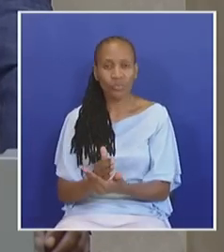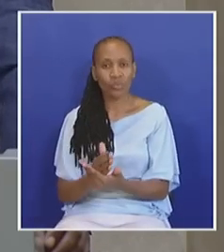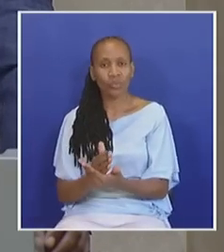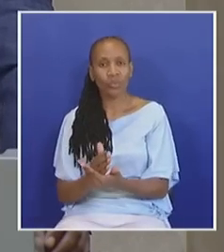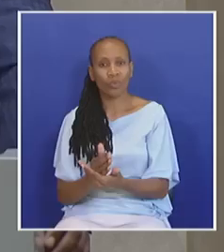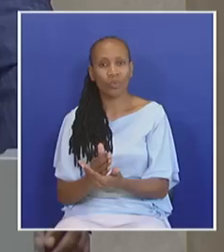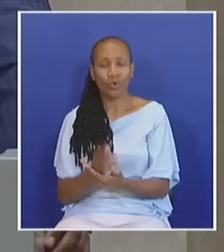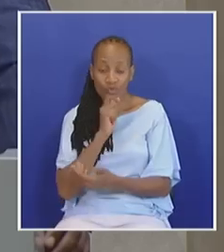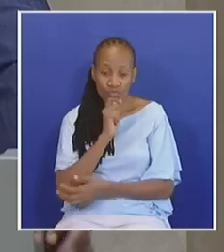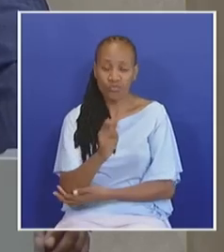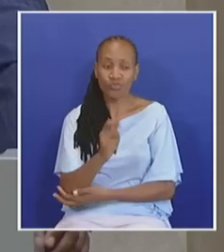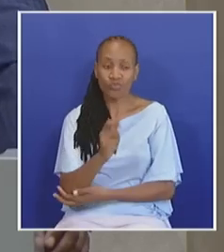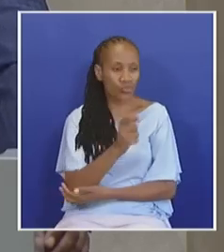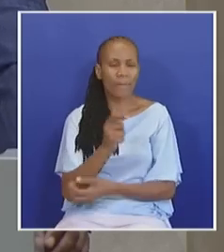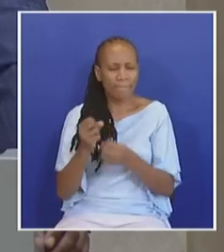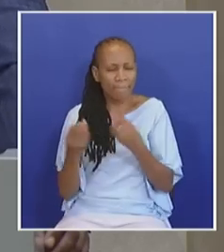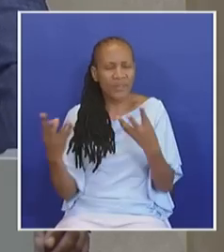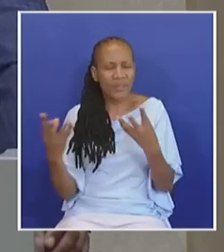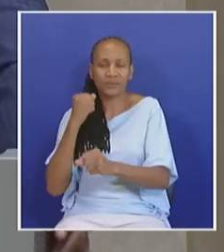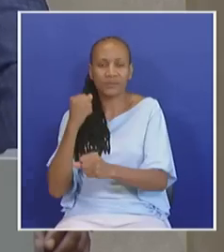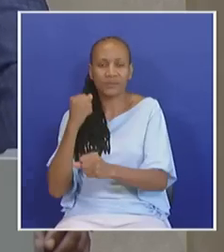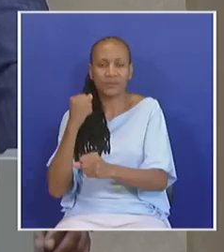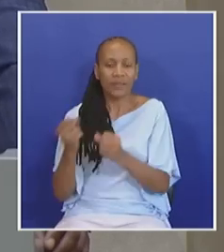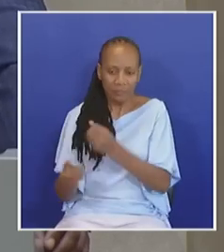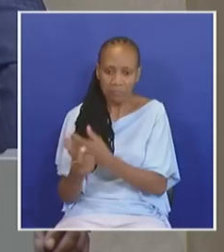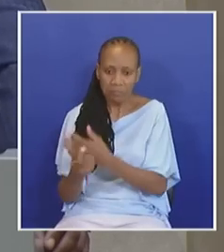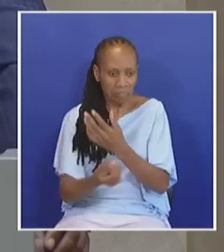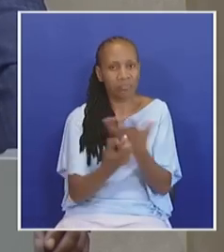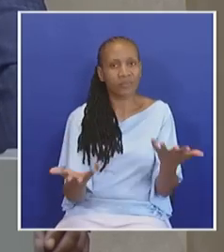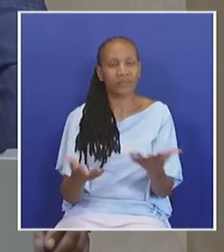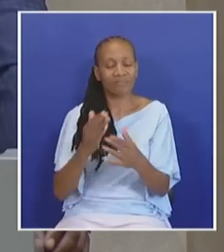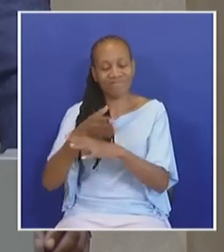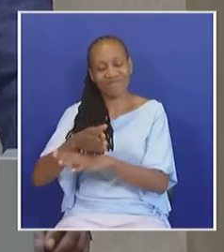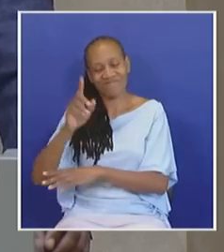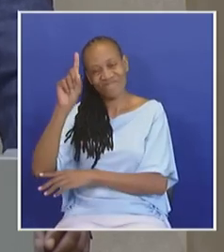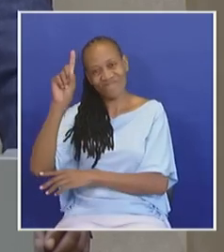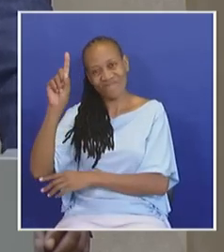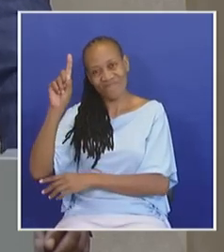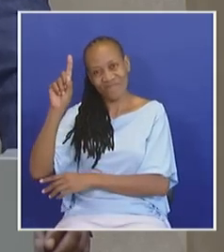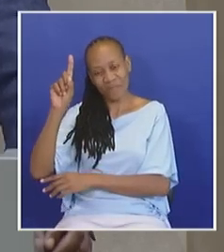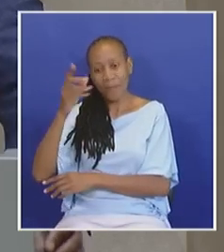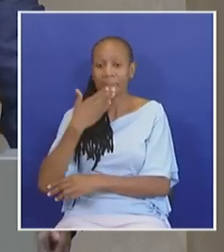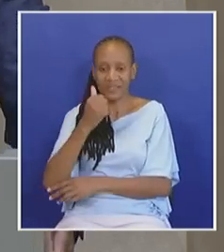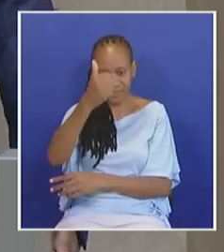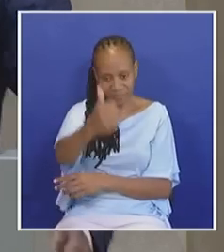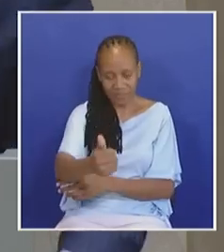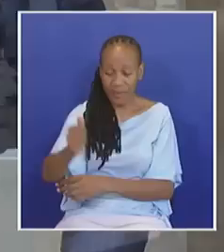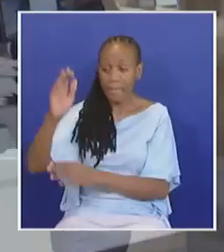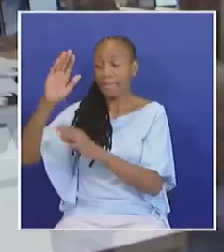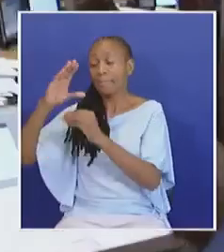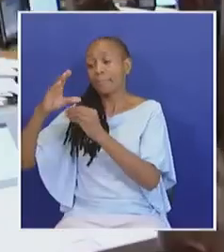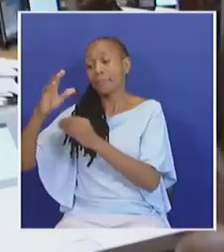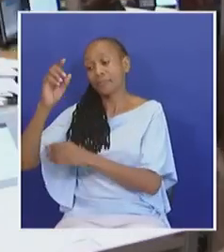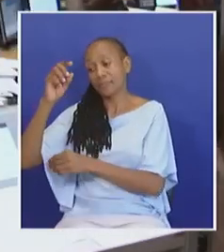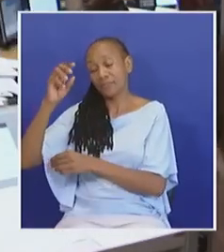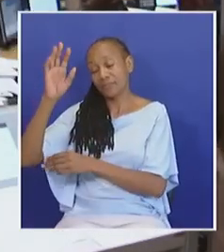truly been white and male for centuries. That's a great contradiction. The white grievances politics of right. Please take your seat. Honorable